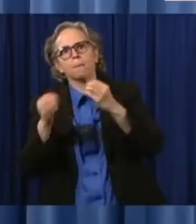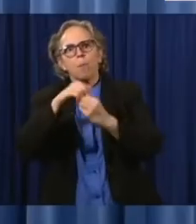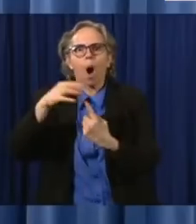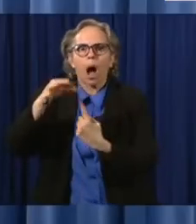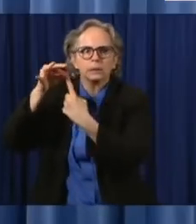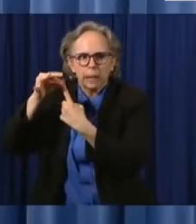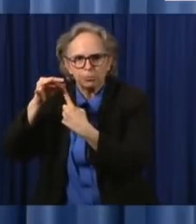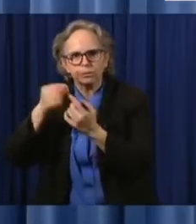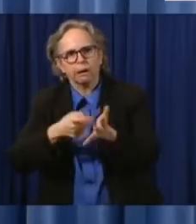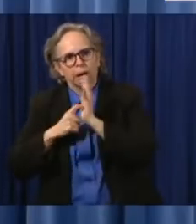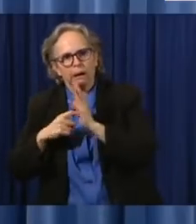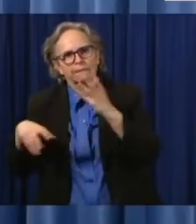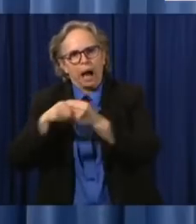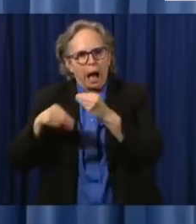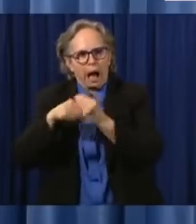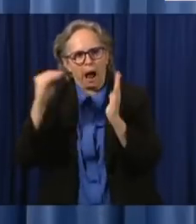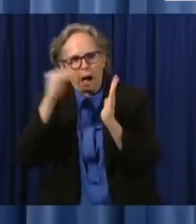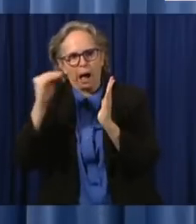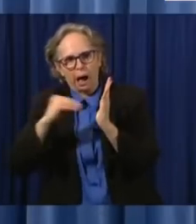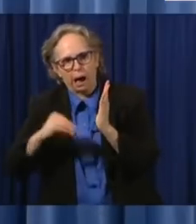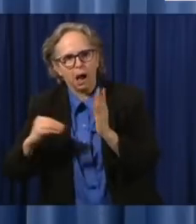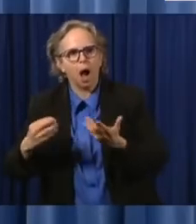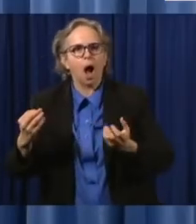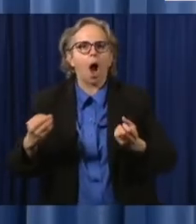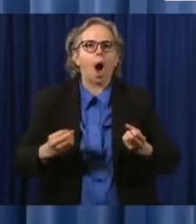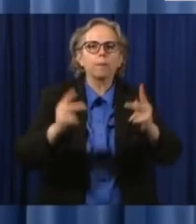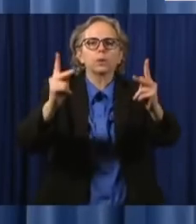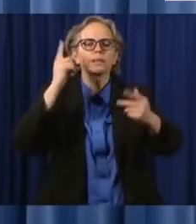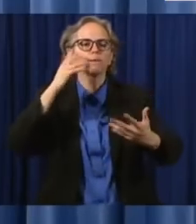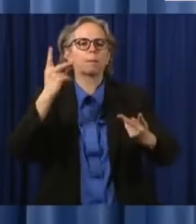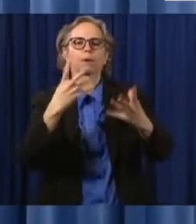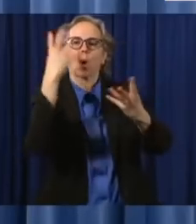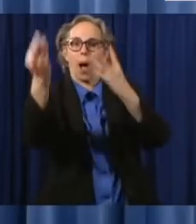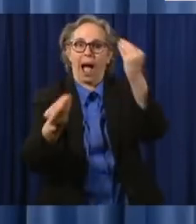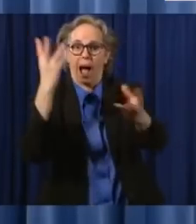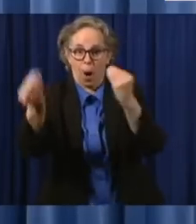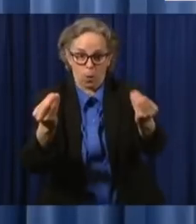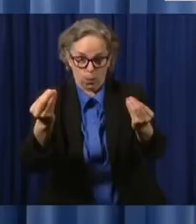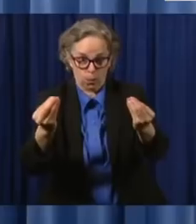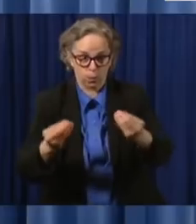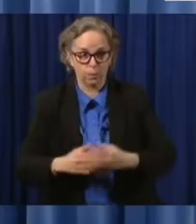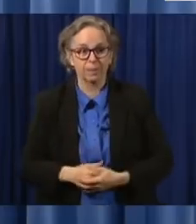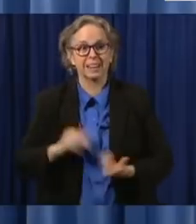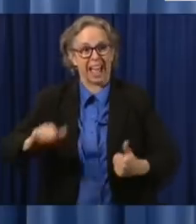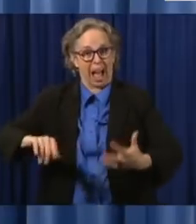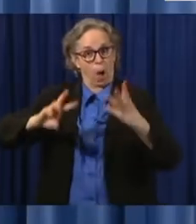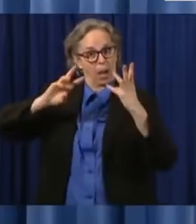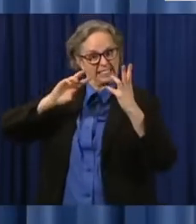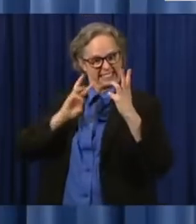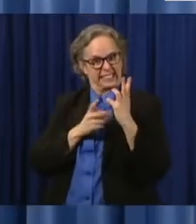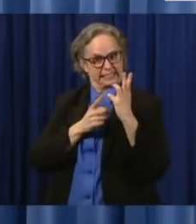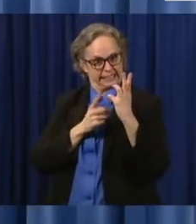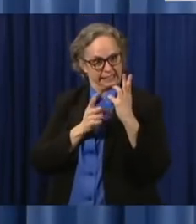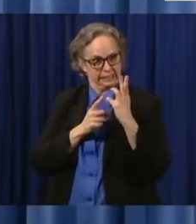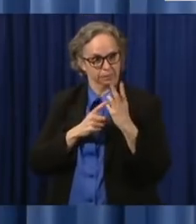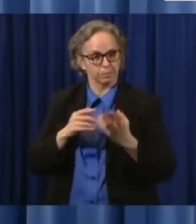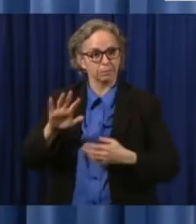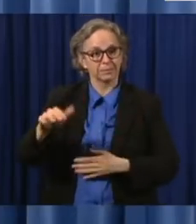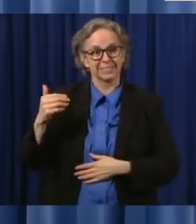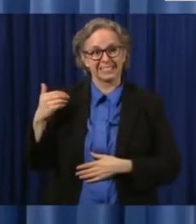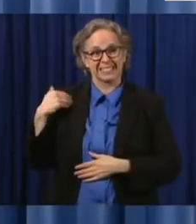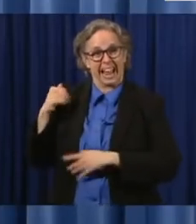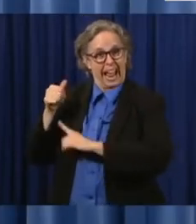opportunities for people to leave home. 6, in fact, on April 30th, we changed the name of the order